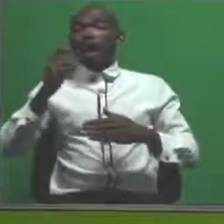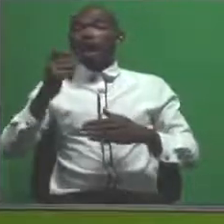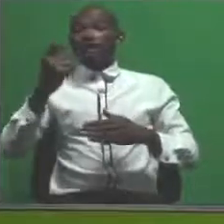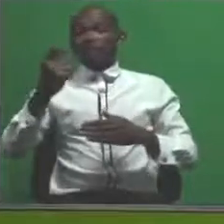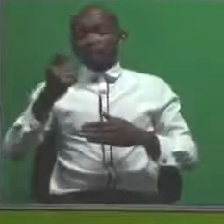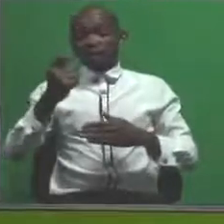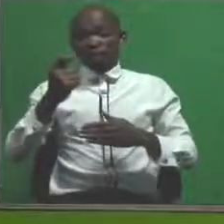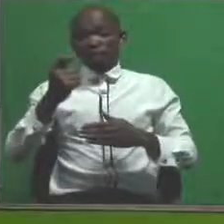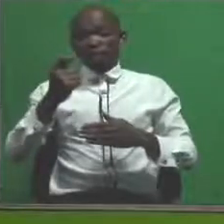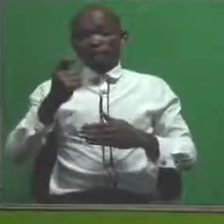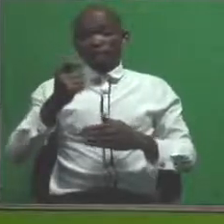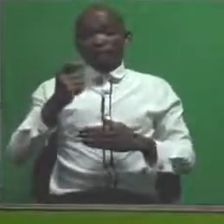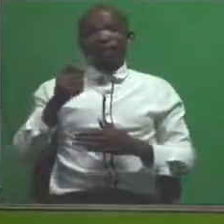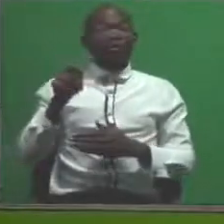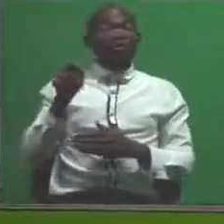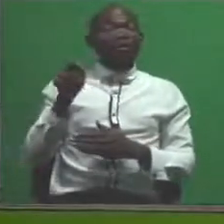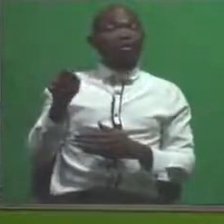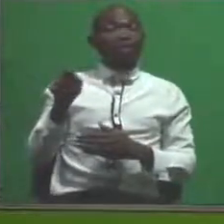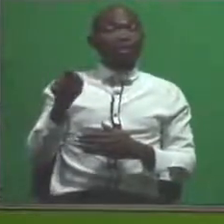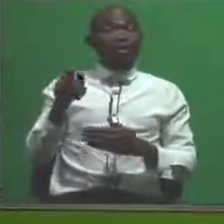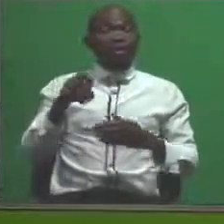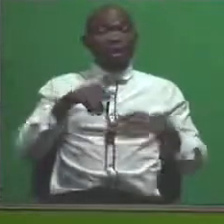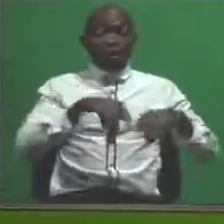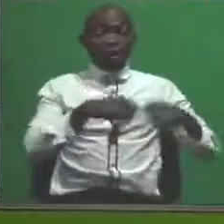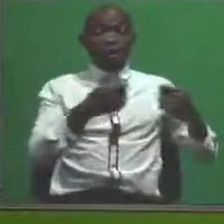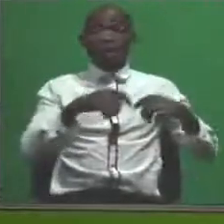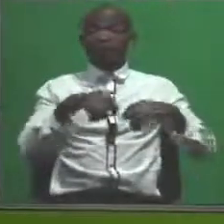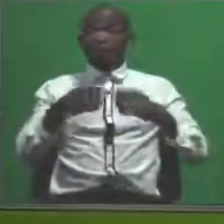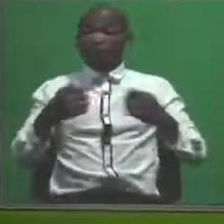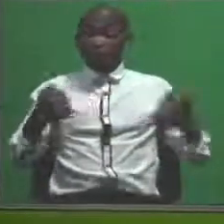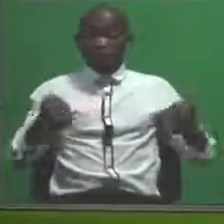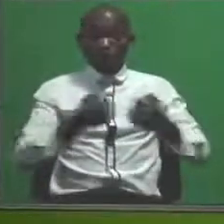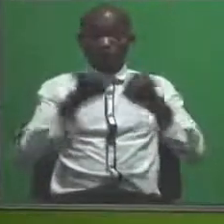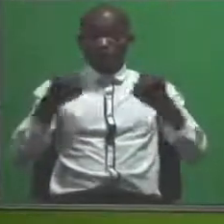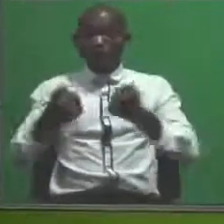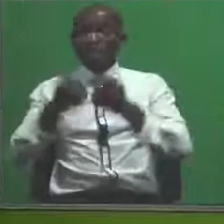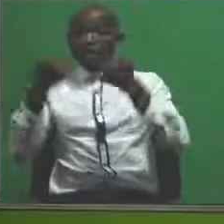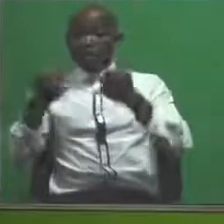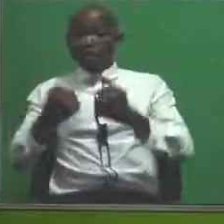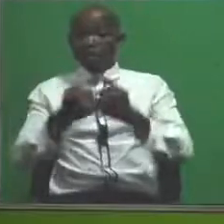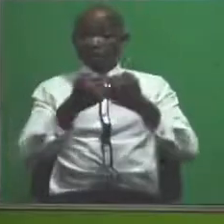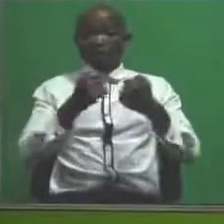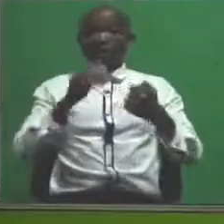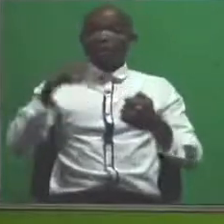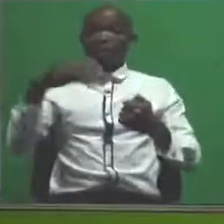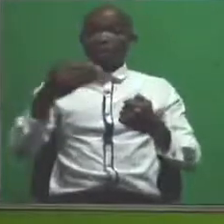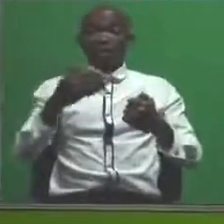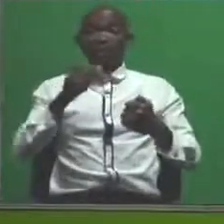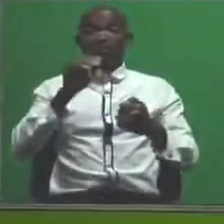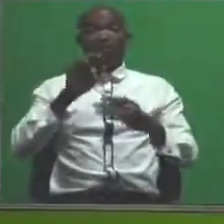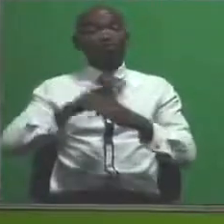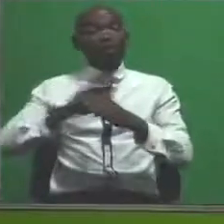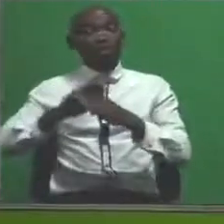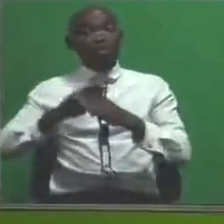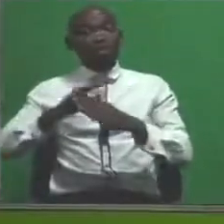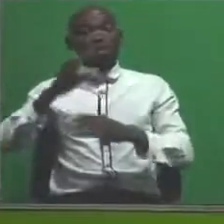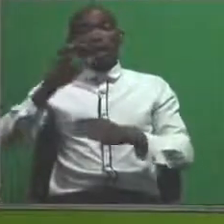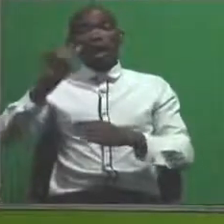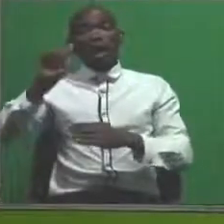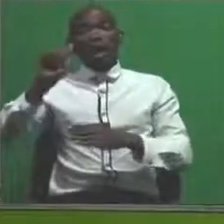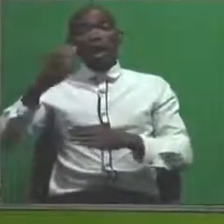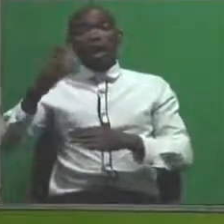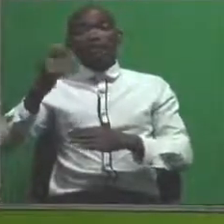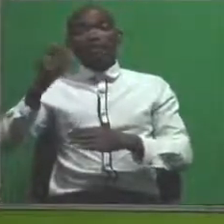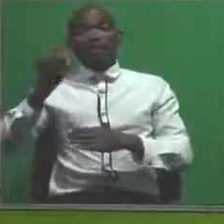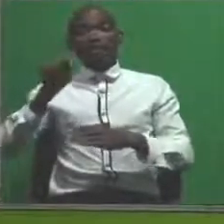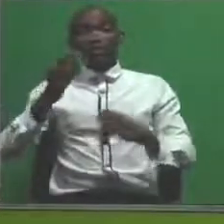reach to the activation energy. Those particles collide each other after attaining activation energy. That's why we have the